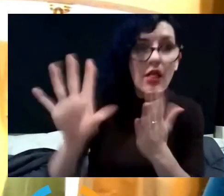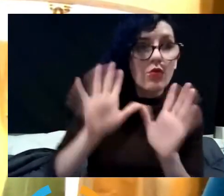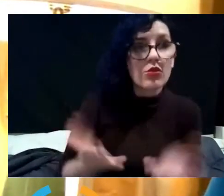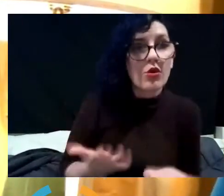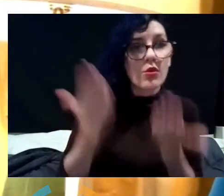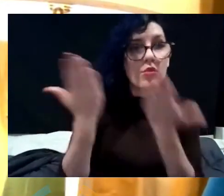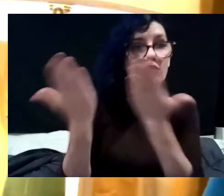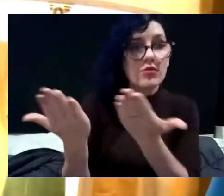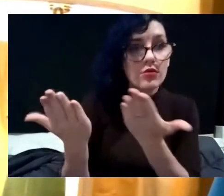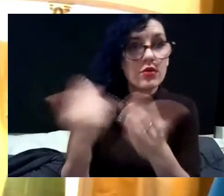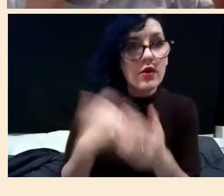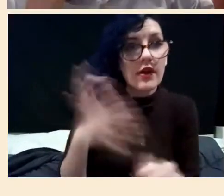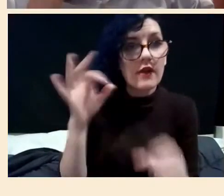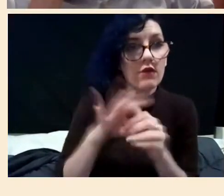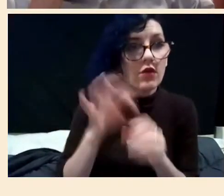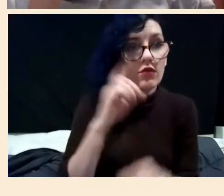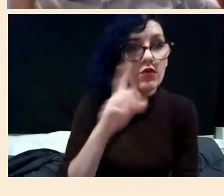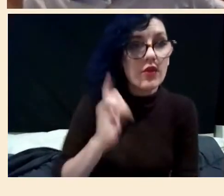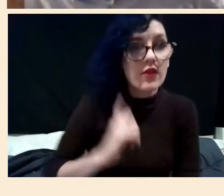the land board.